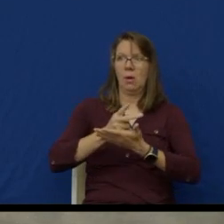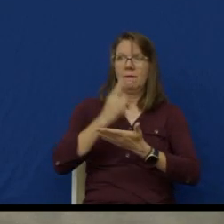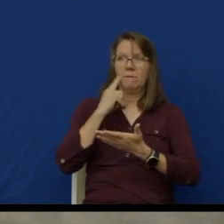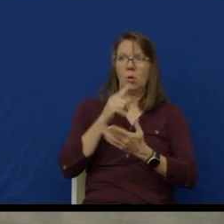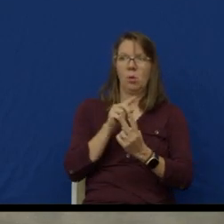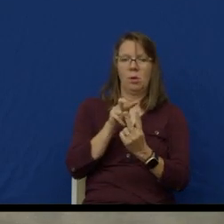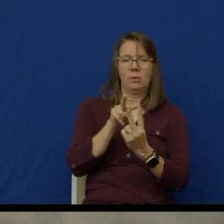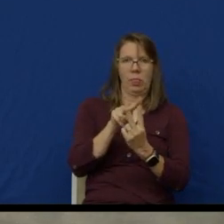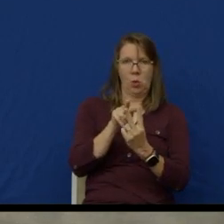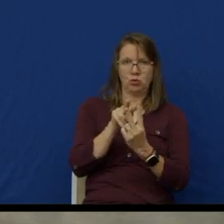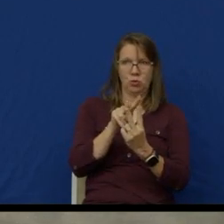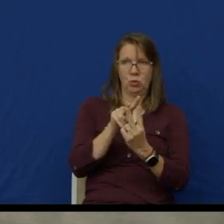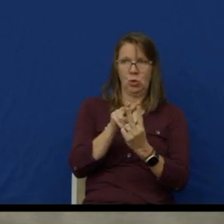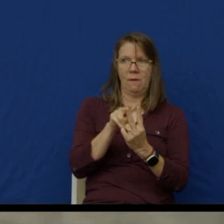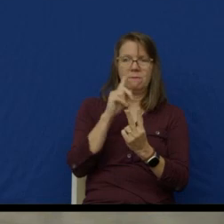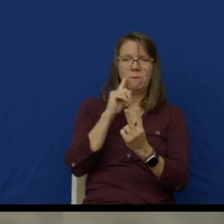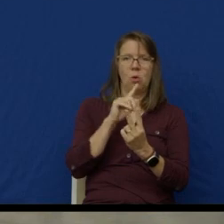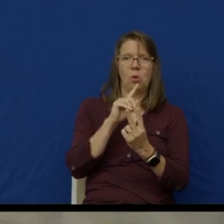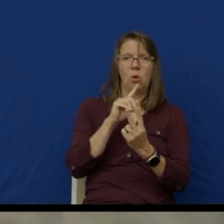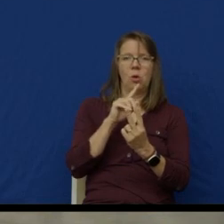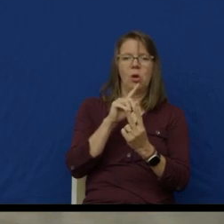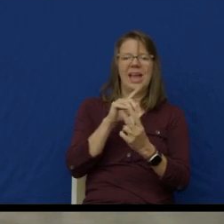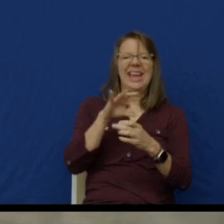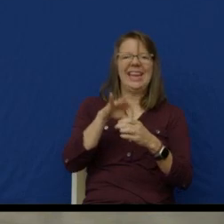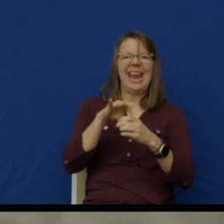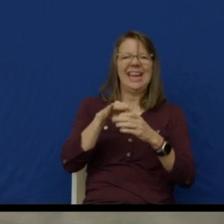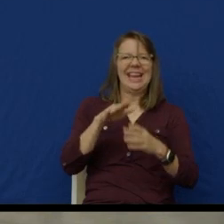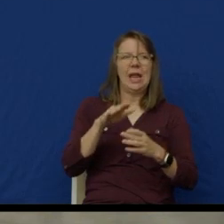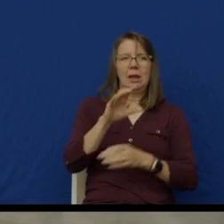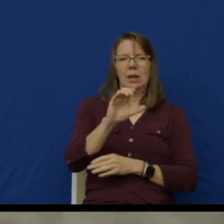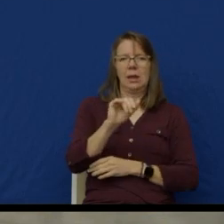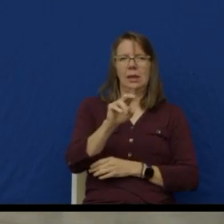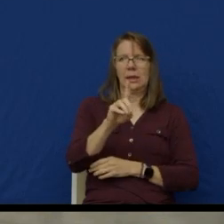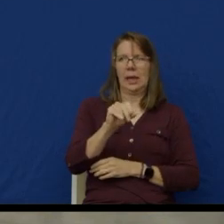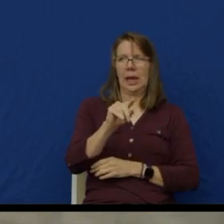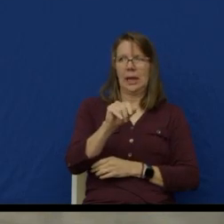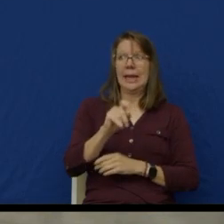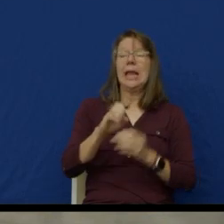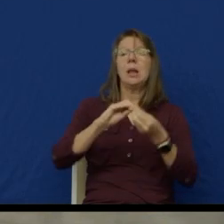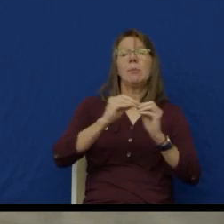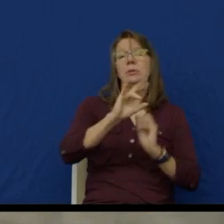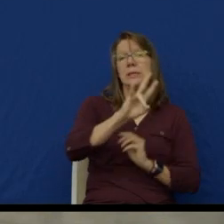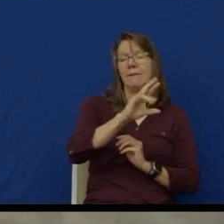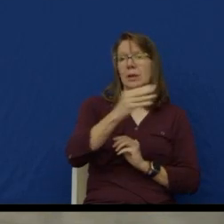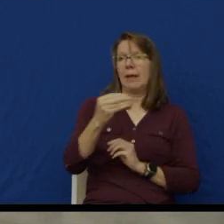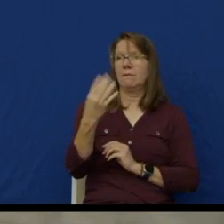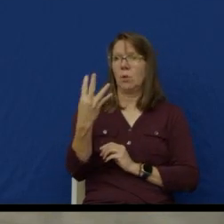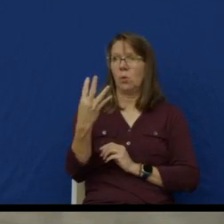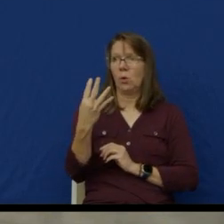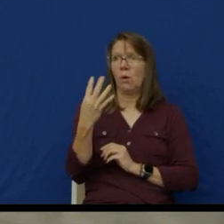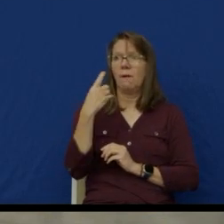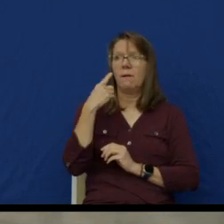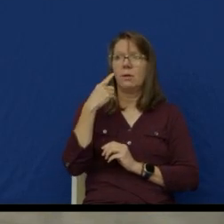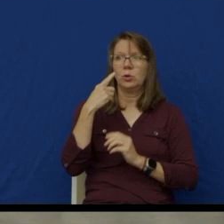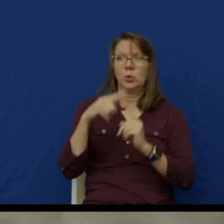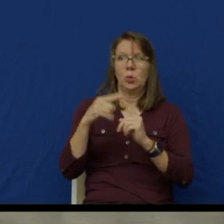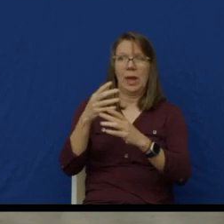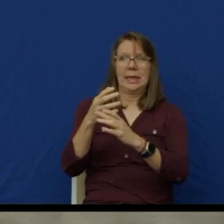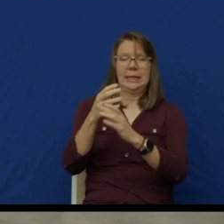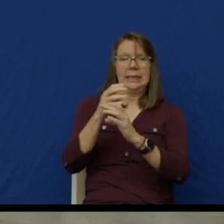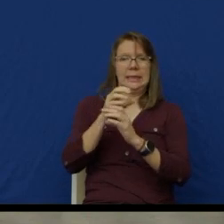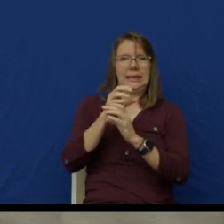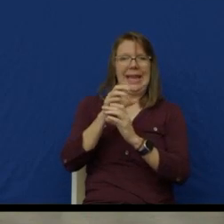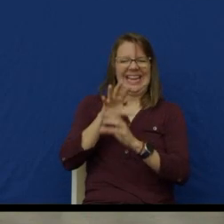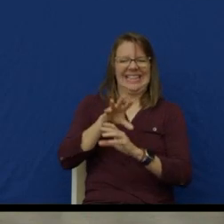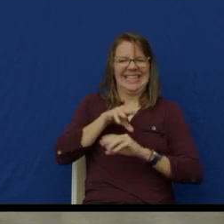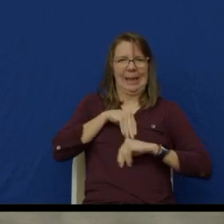candidates 7 and 4 as the recipients of the 2023 Kelly Award for Business and Education